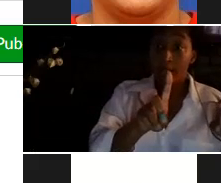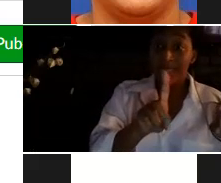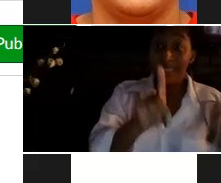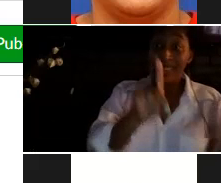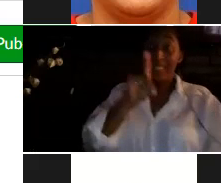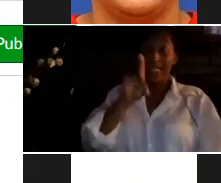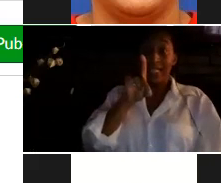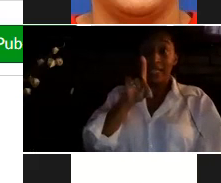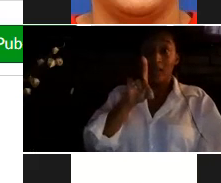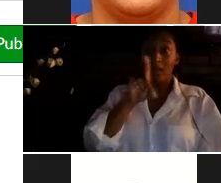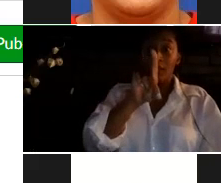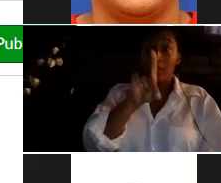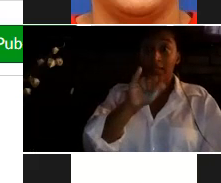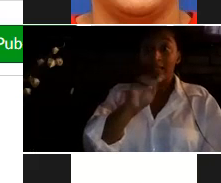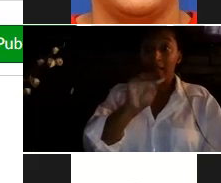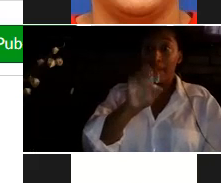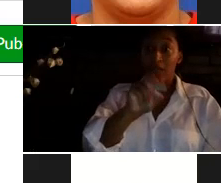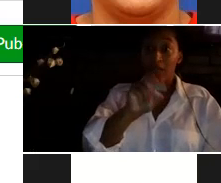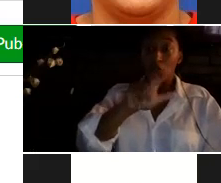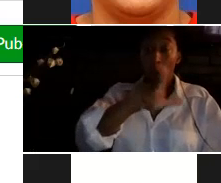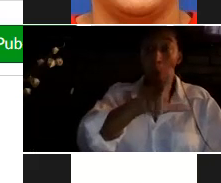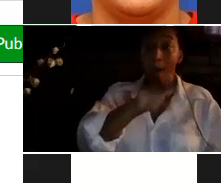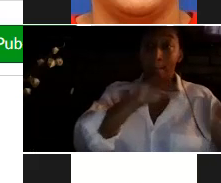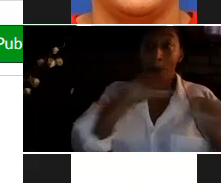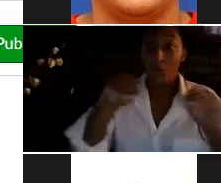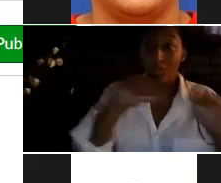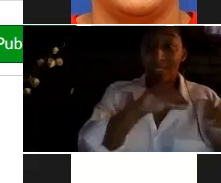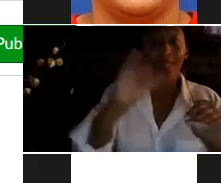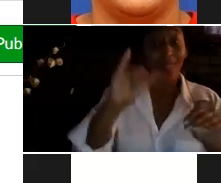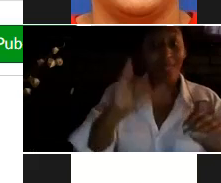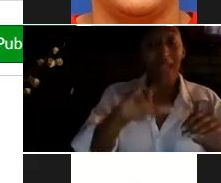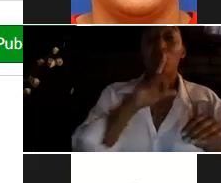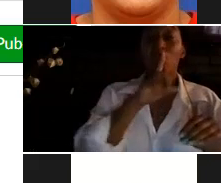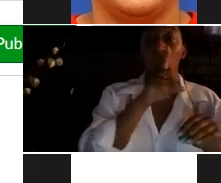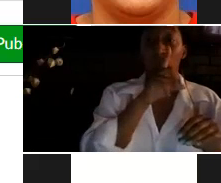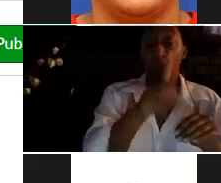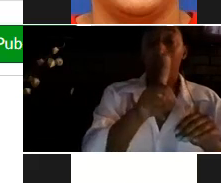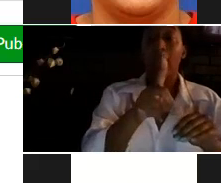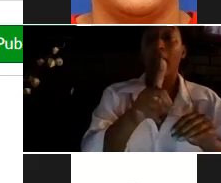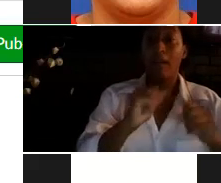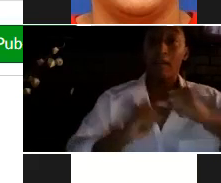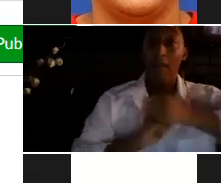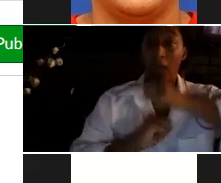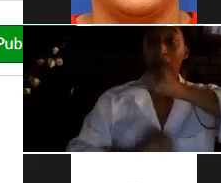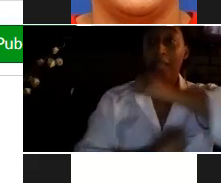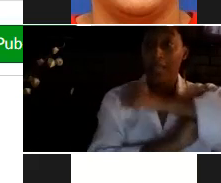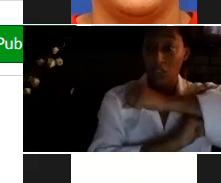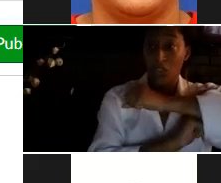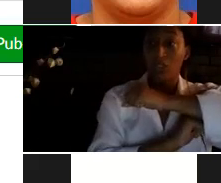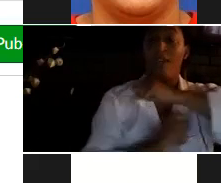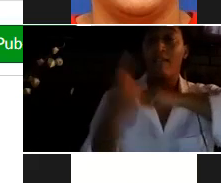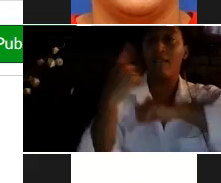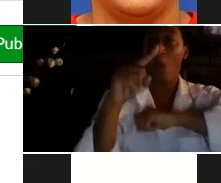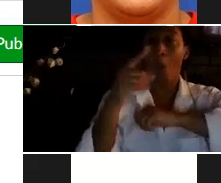fundamental because the concepts and the properties that we study when we want